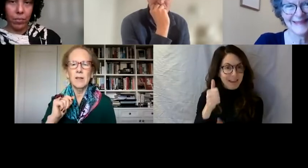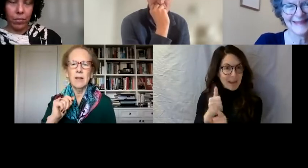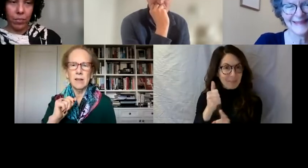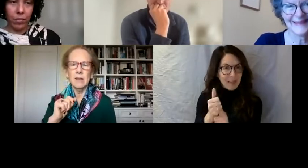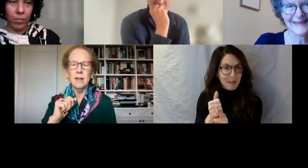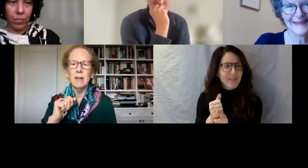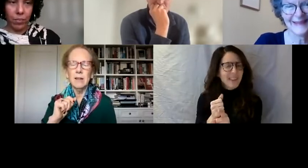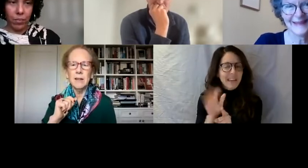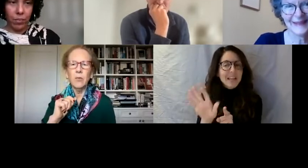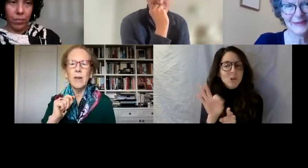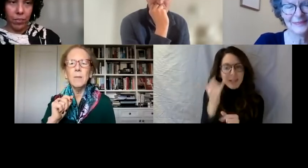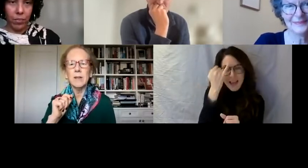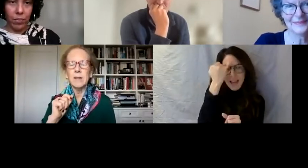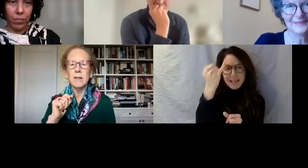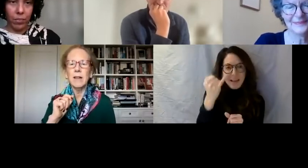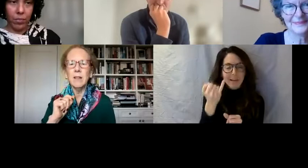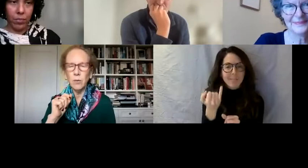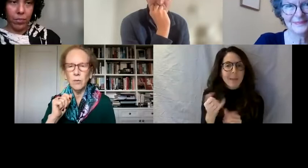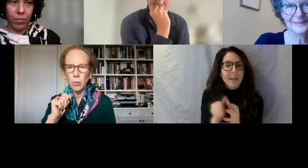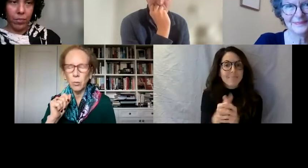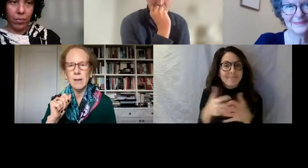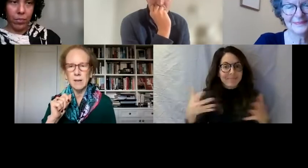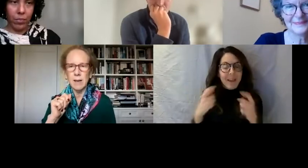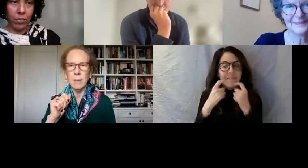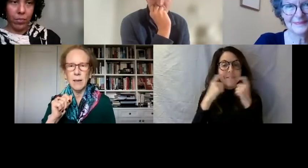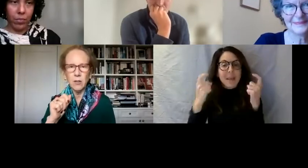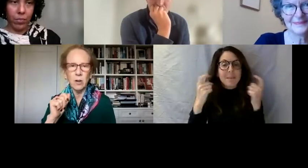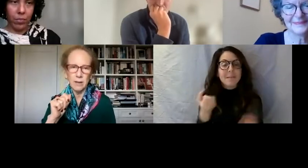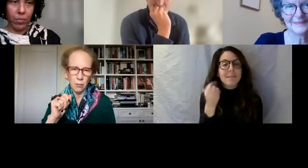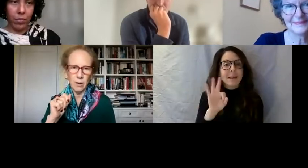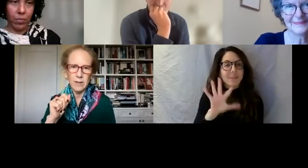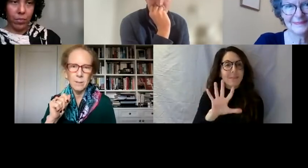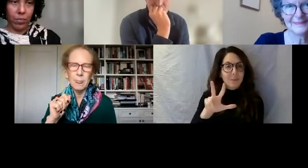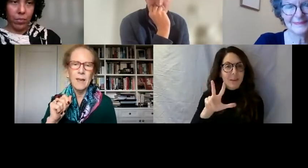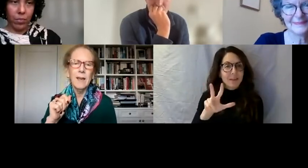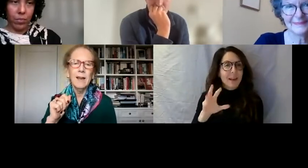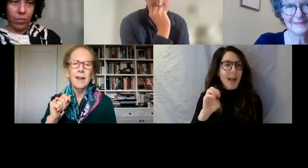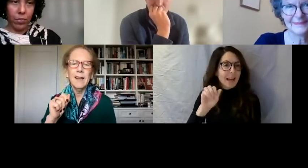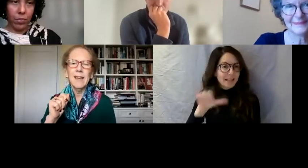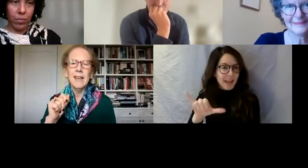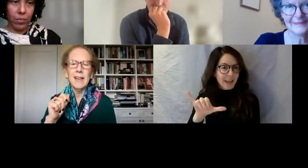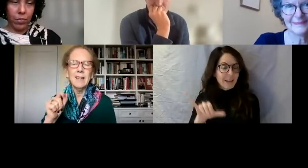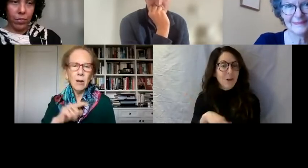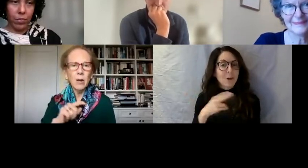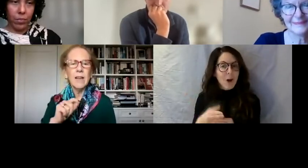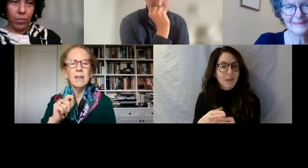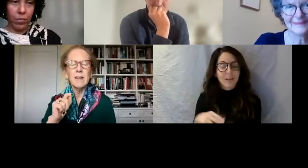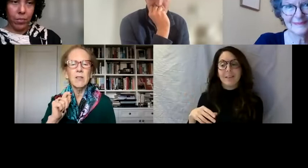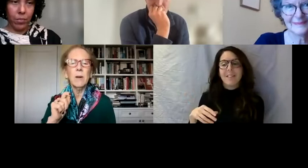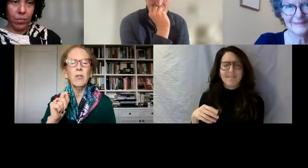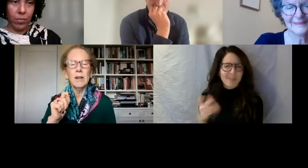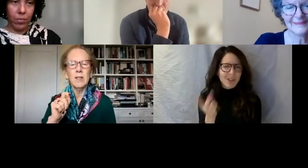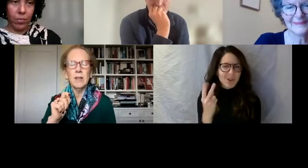on this idea in his famous 1953 essay, The Hedgehog and the Fox. Tedlock